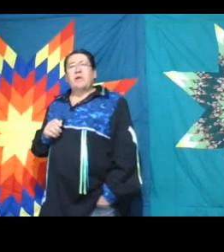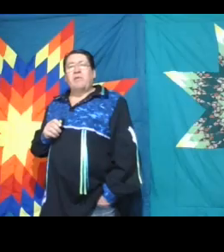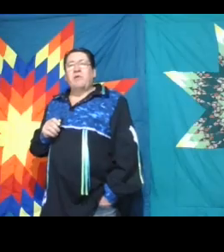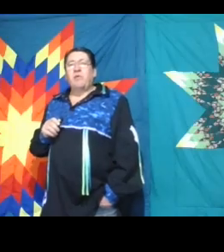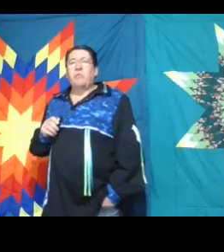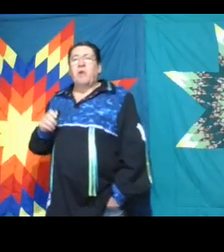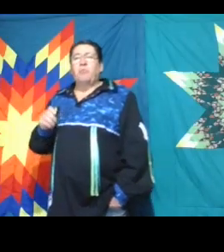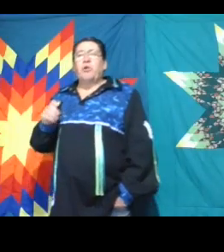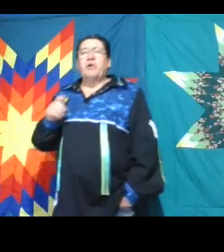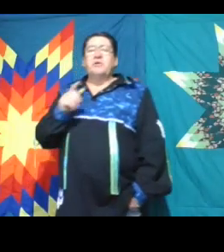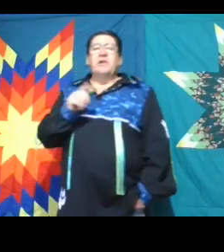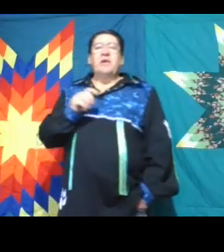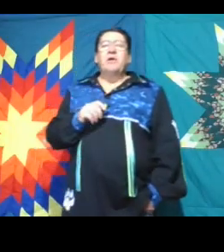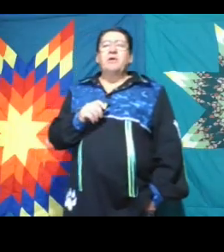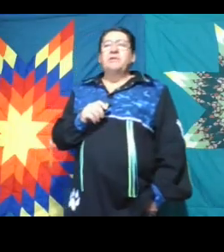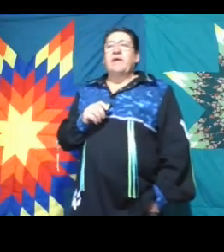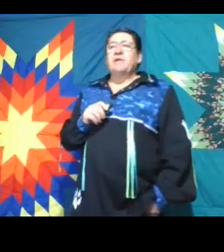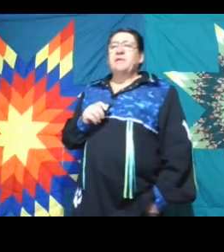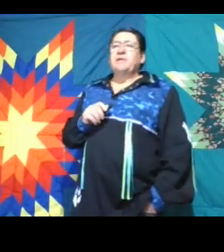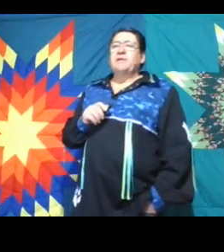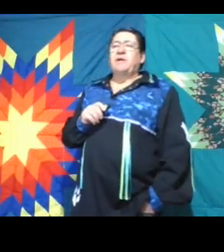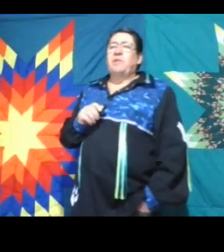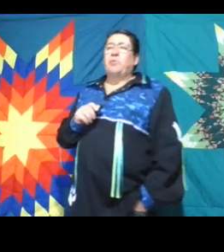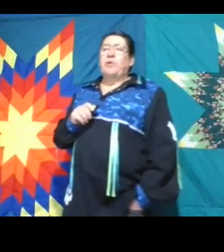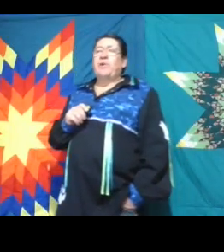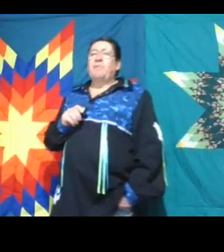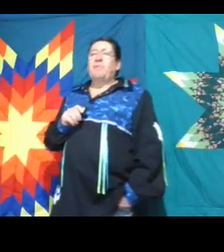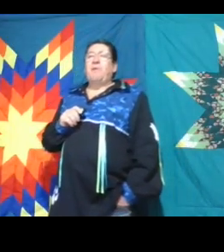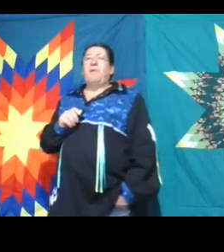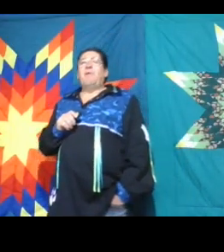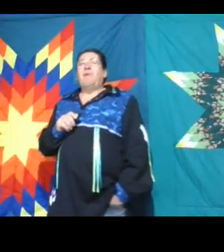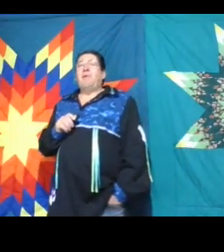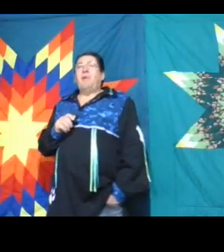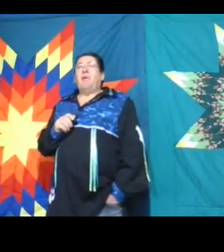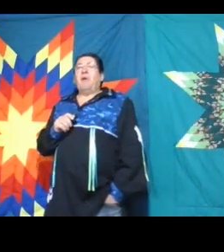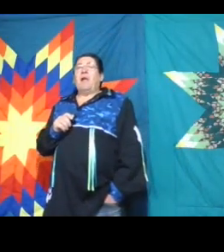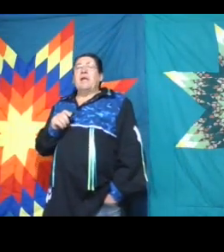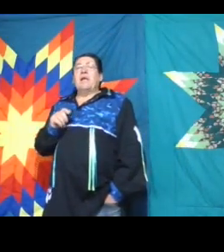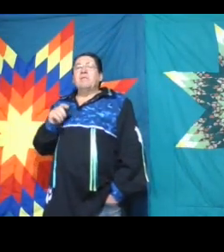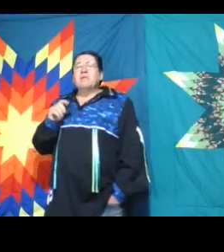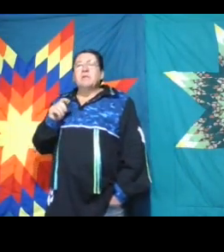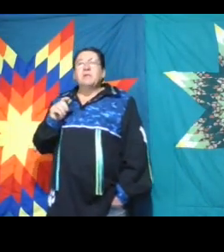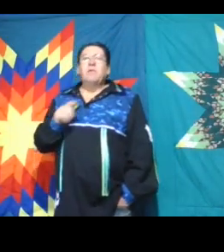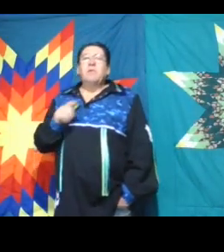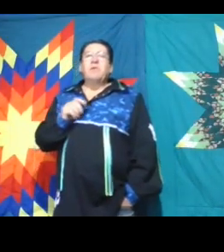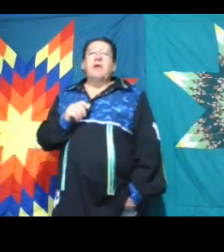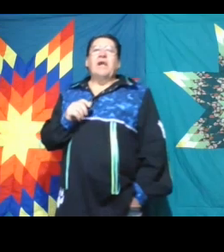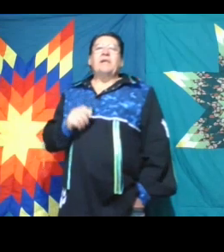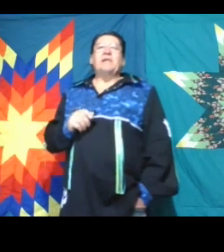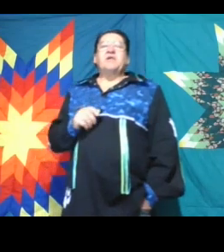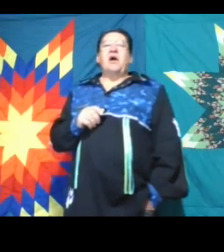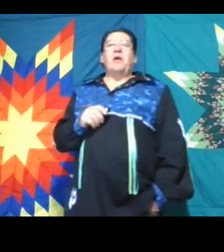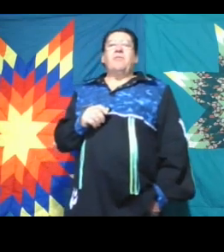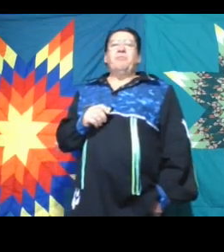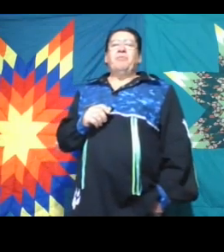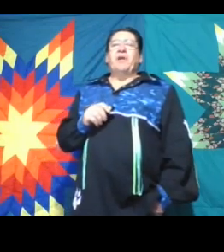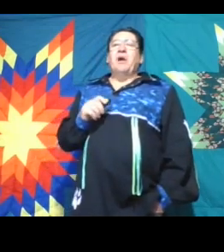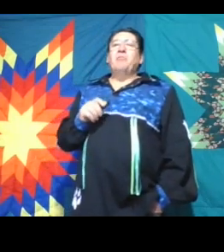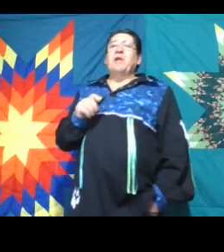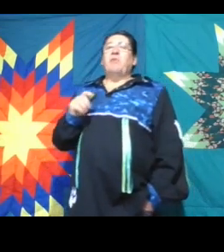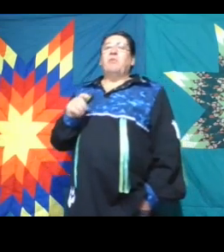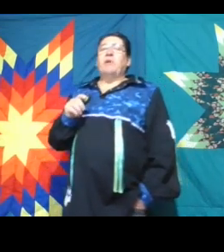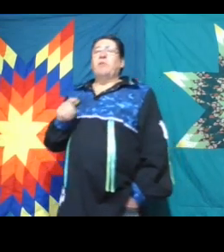3 heavy equipment operators in the oil sands of Alberta. And he was so good at his job,